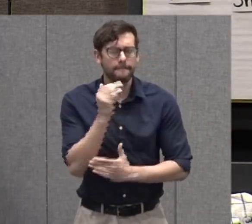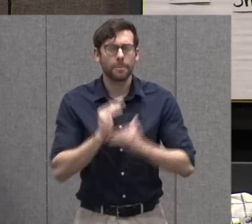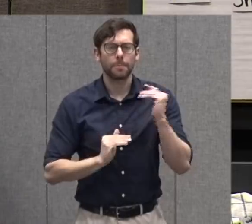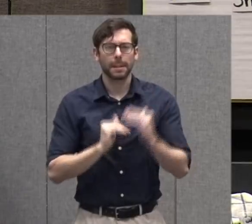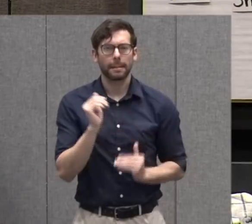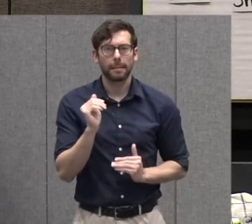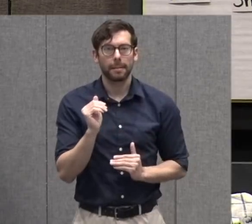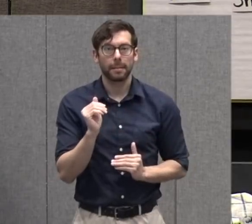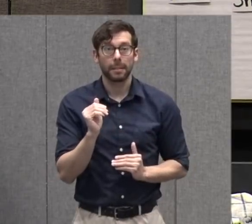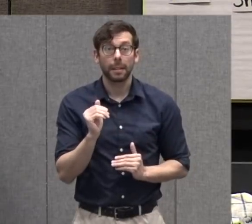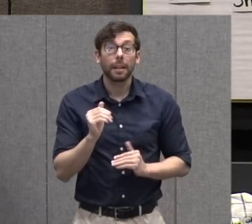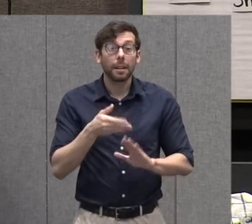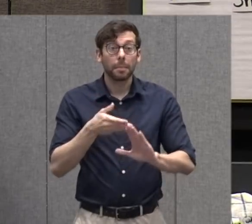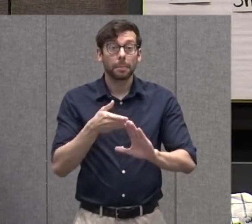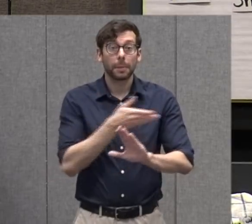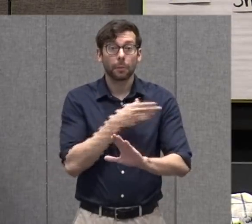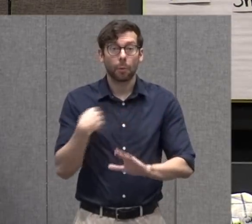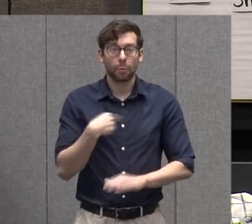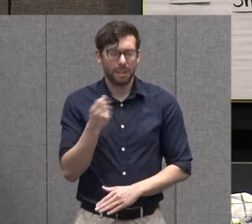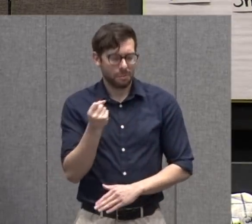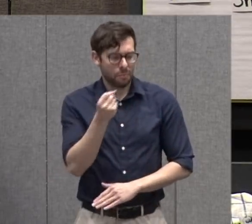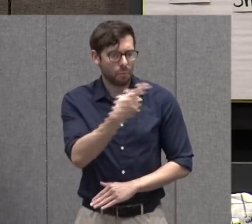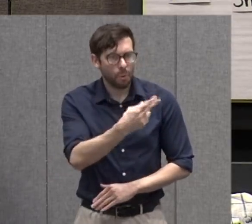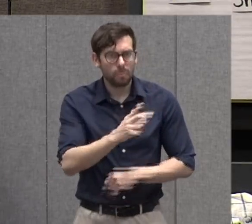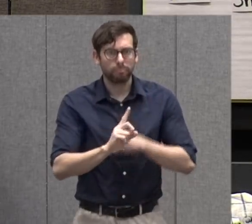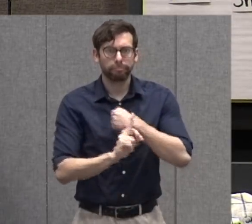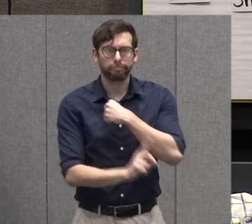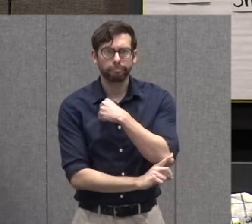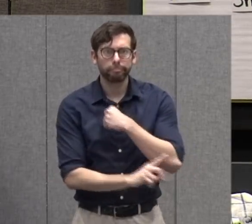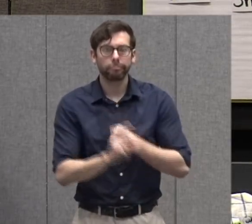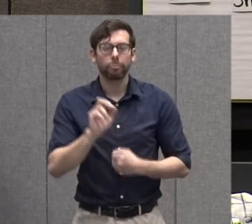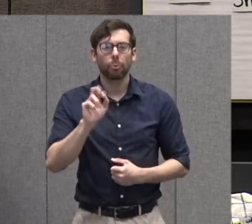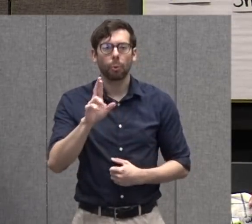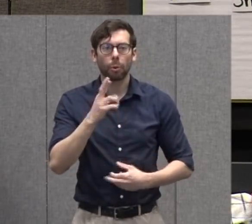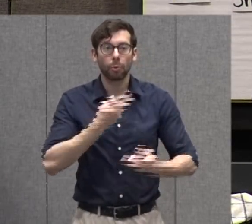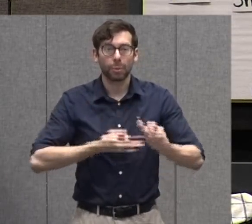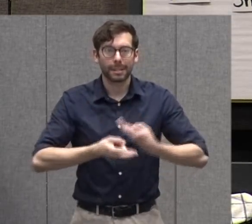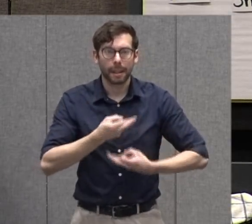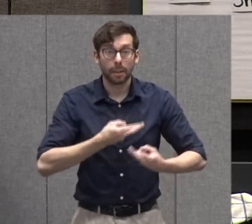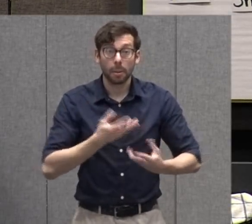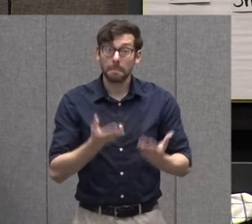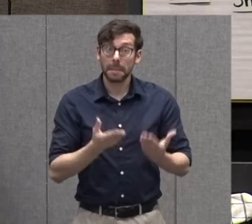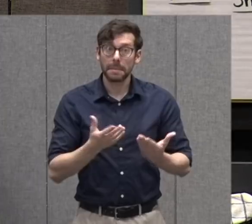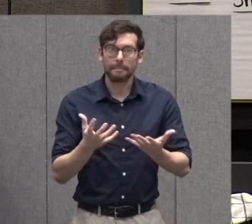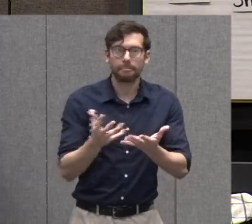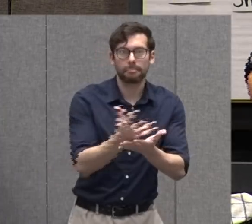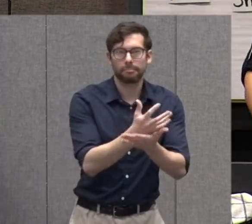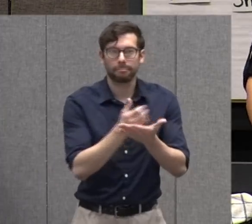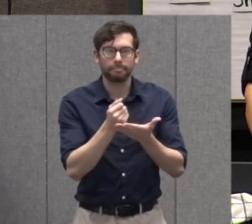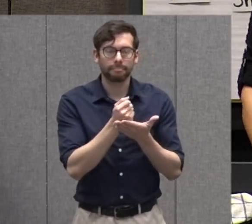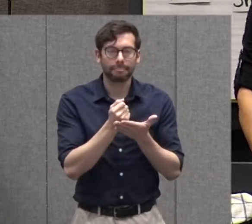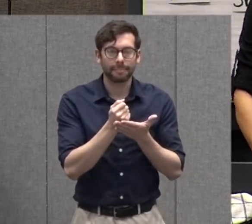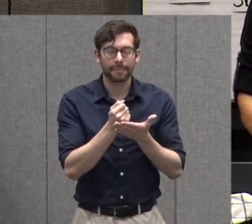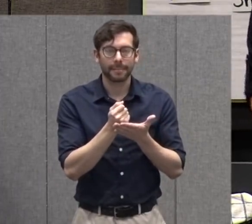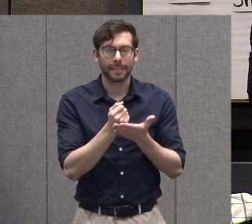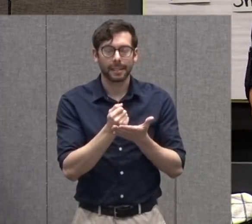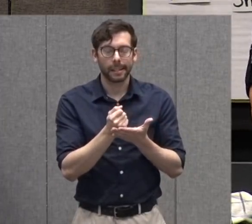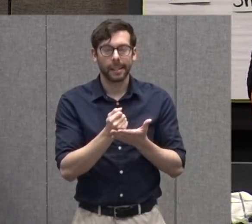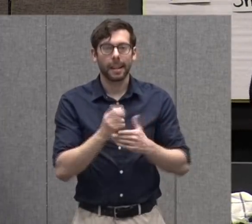throw them away or recycle them, we want to collect them so we can use them to build something